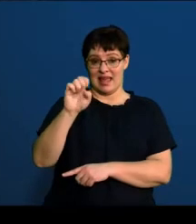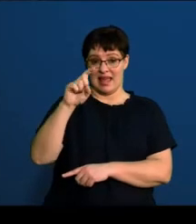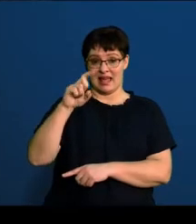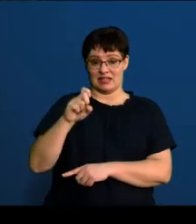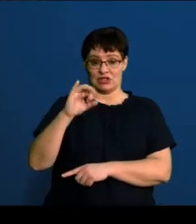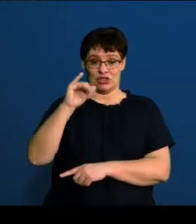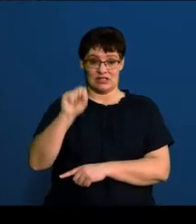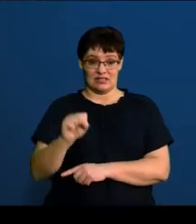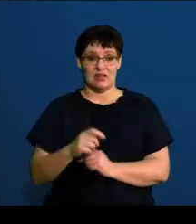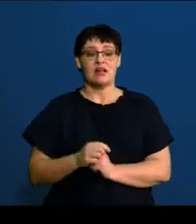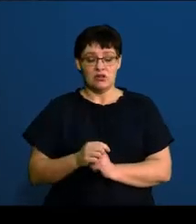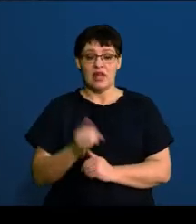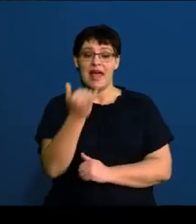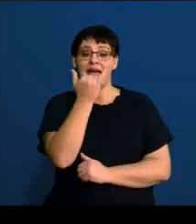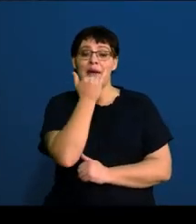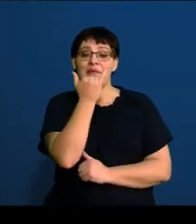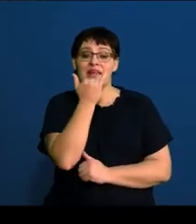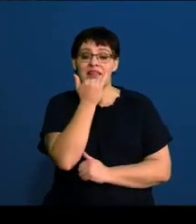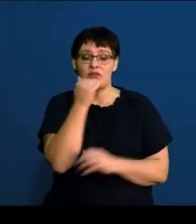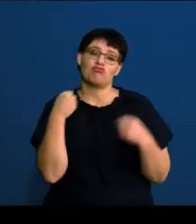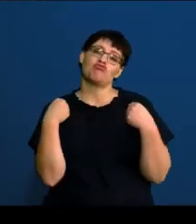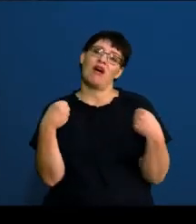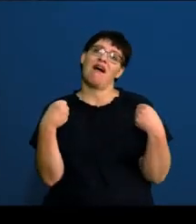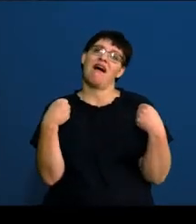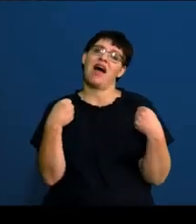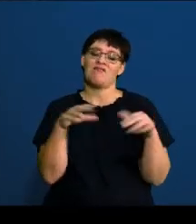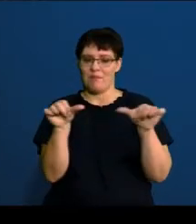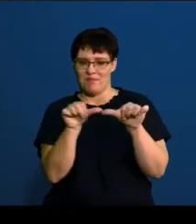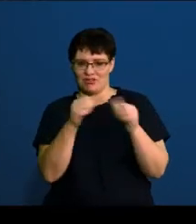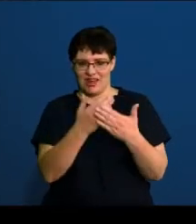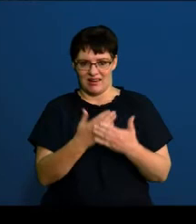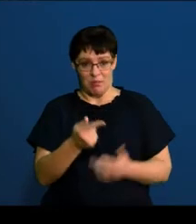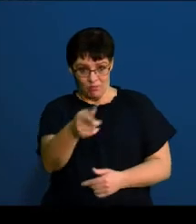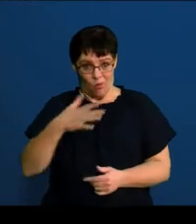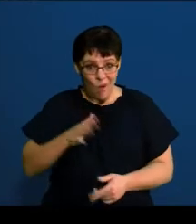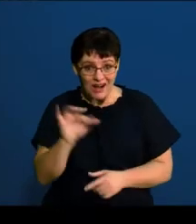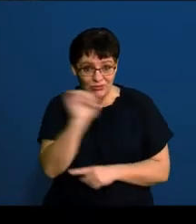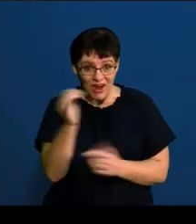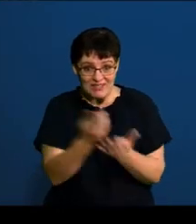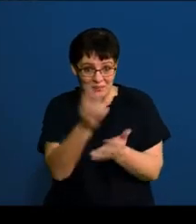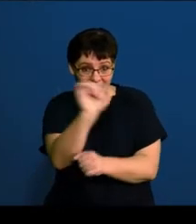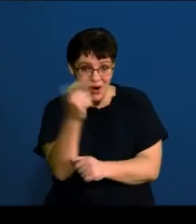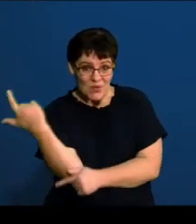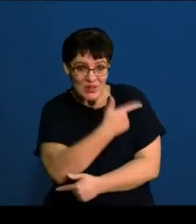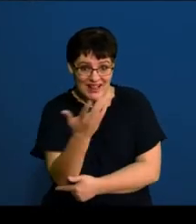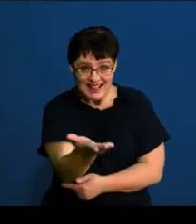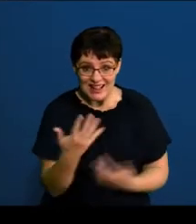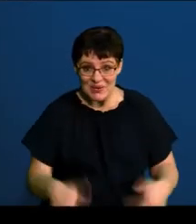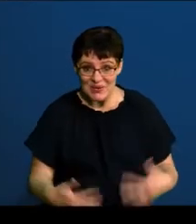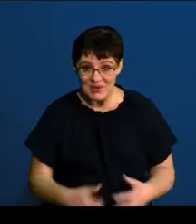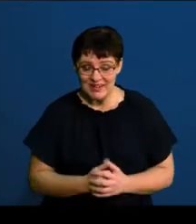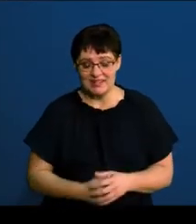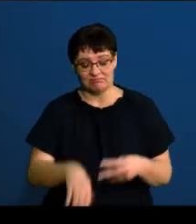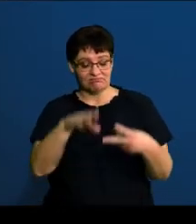happiness is measured in miles. And I mean, who wouldn't want to drive a car like this? Then if we go